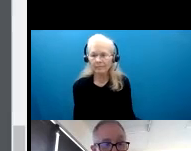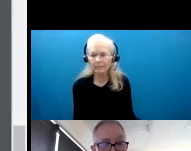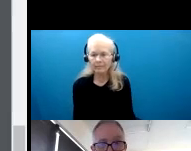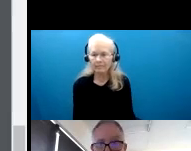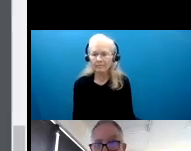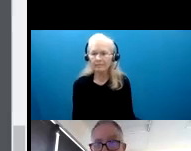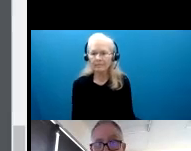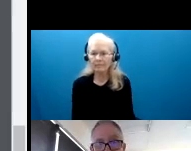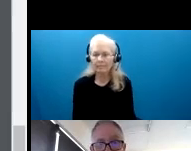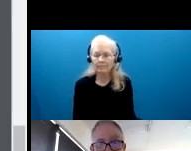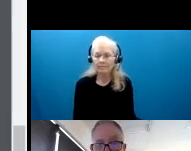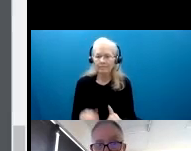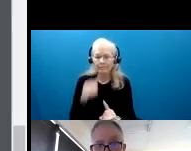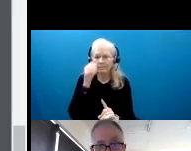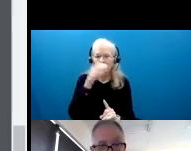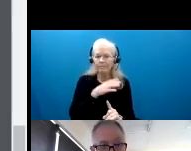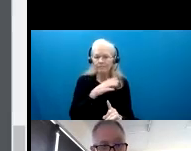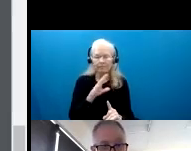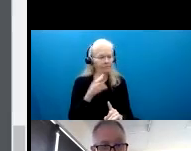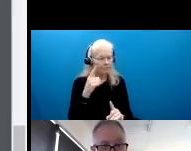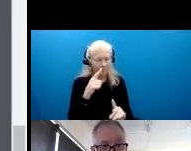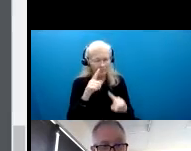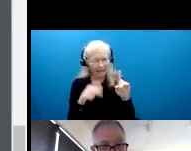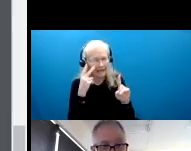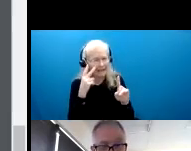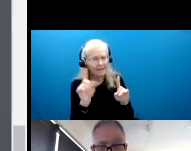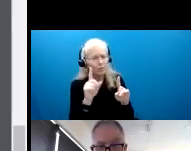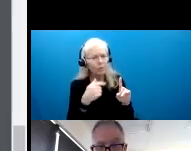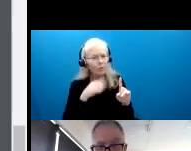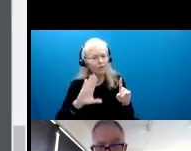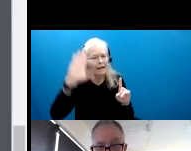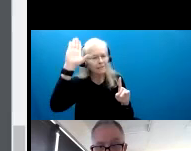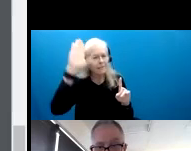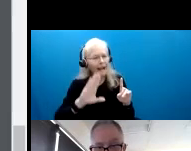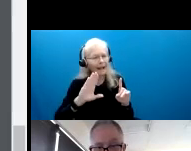I'm sorry, I'm not seeing where I raised my hand. Sure, where do I raise my hand? Oh, no, go ahead, Phil.